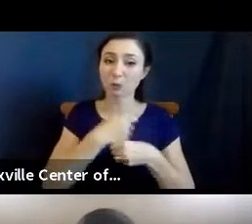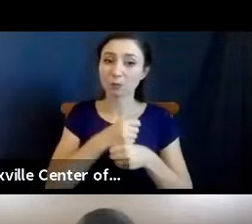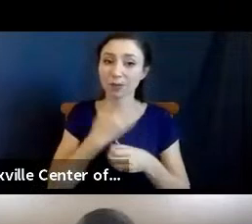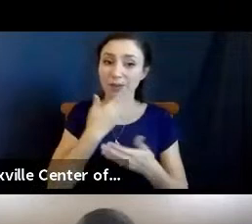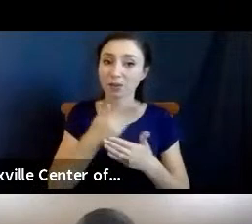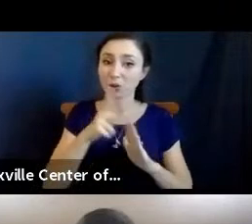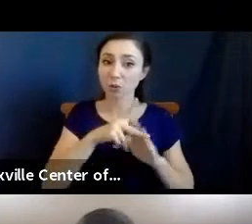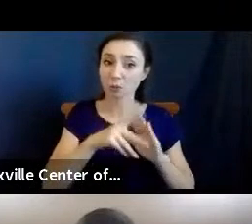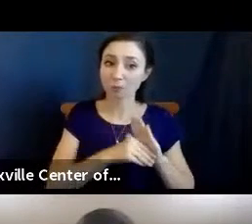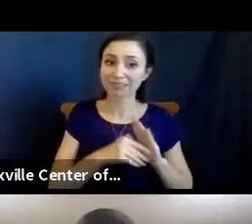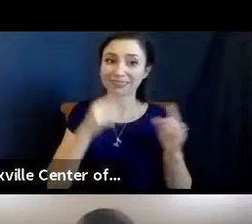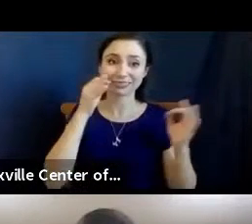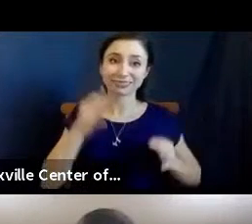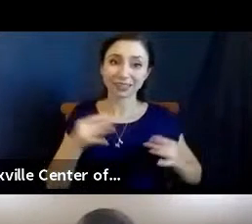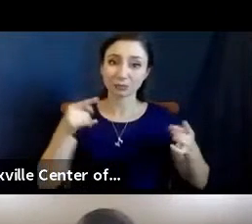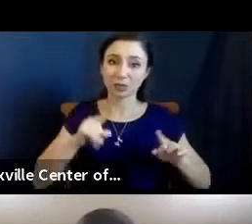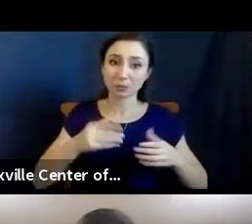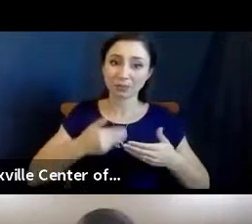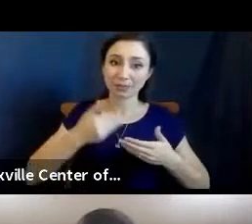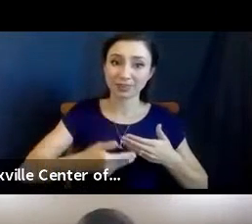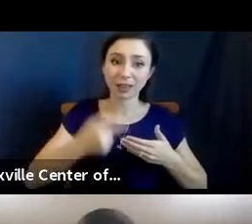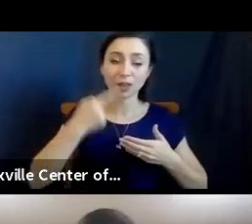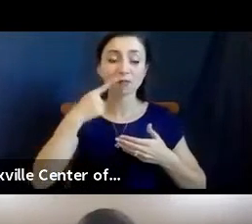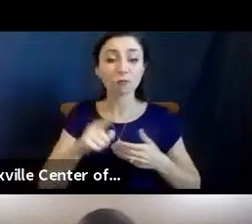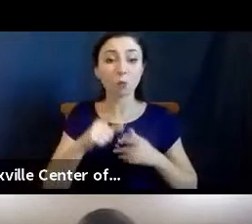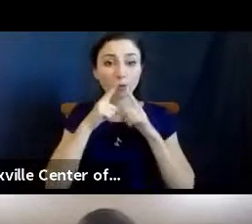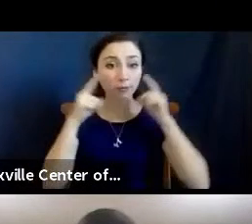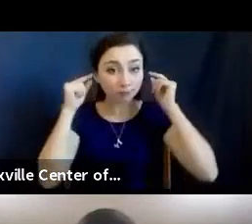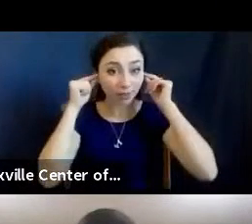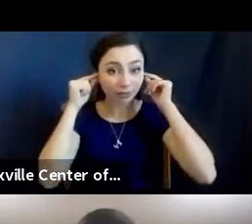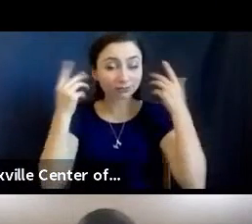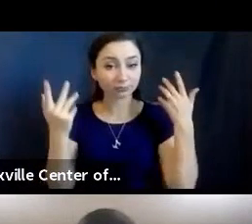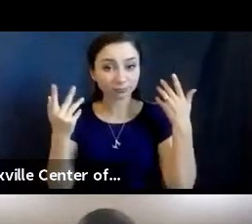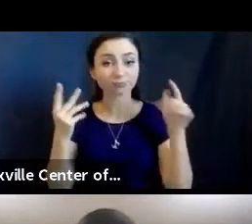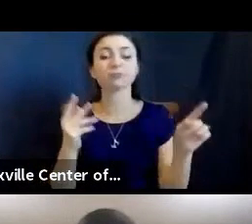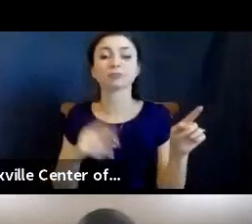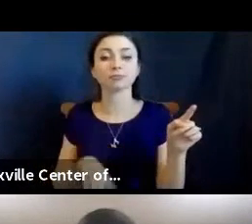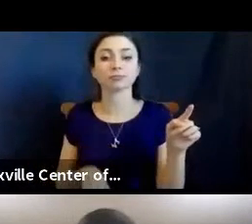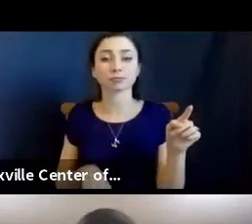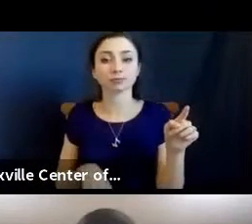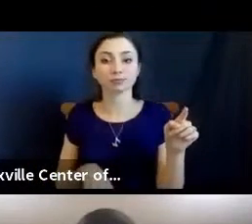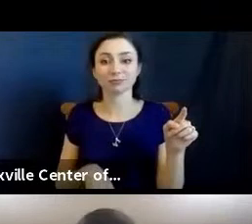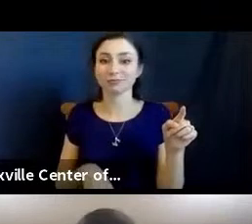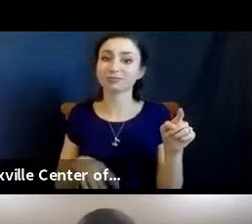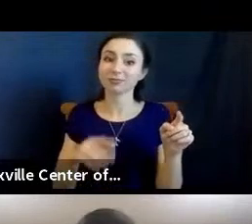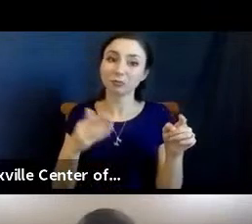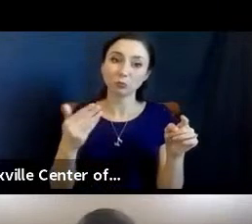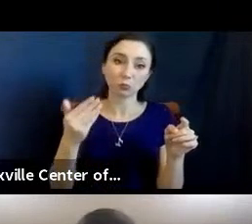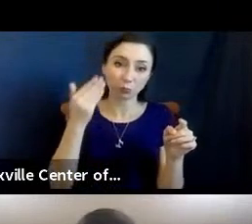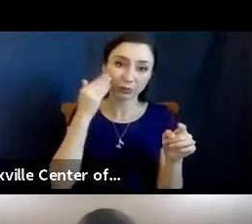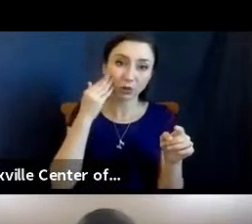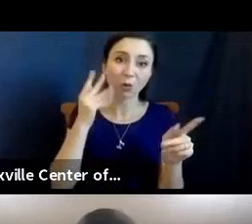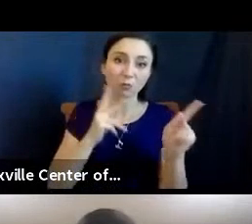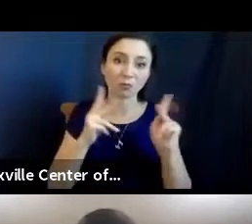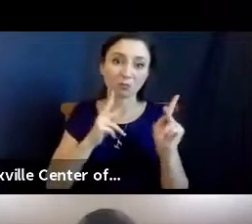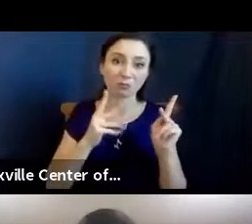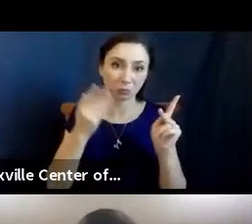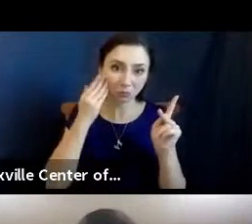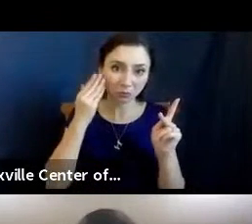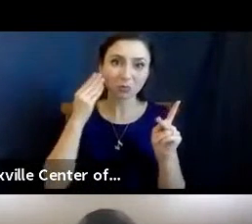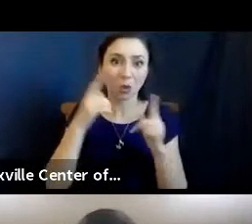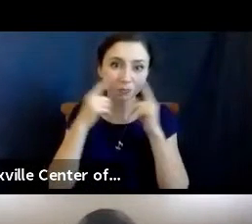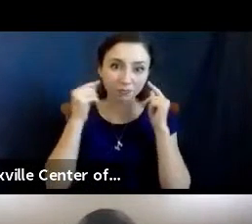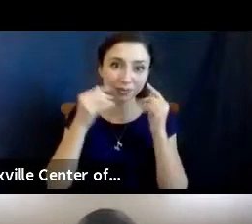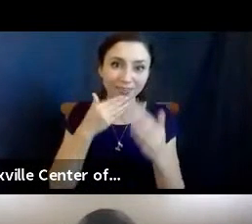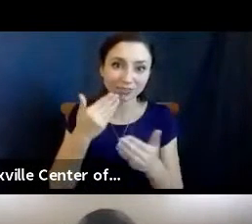and figuring out where to go next. As far as masks go, even Goldman Sachs is holding that masks are good for GDP right now. Their emphasis